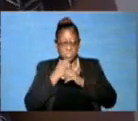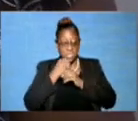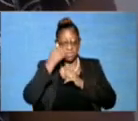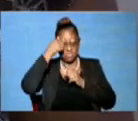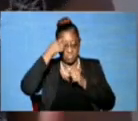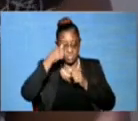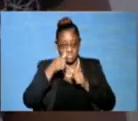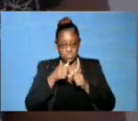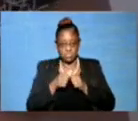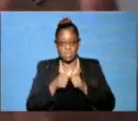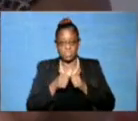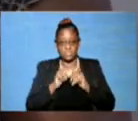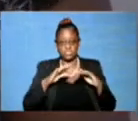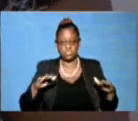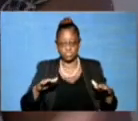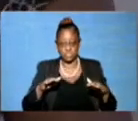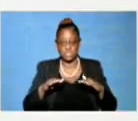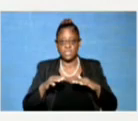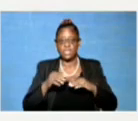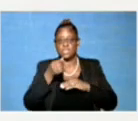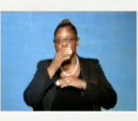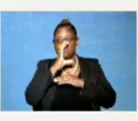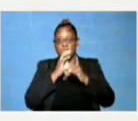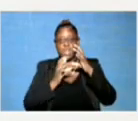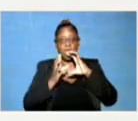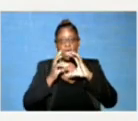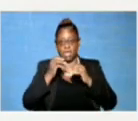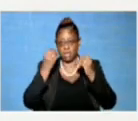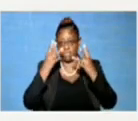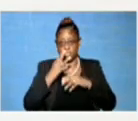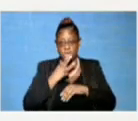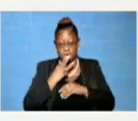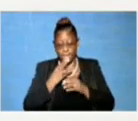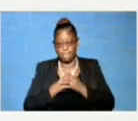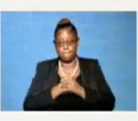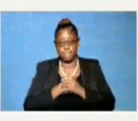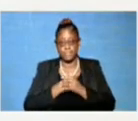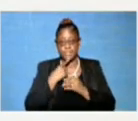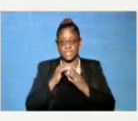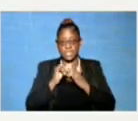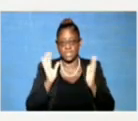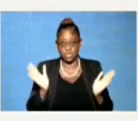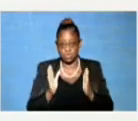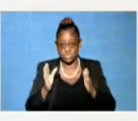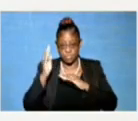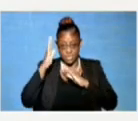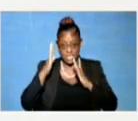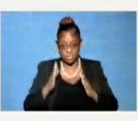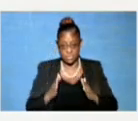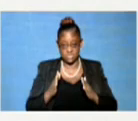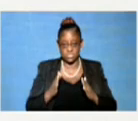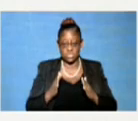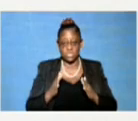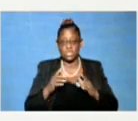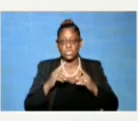mindful of that and to make sure you're keeping hydrated. With all of this in mind, Dr. Pinder is strongly encouraging Bahamians everywhere to take full advantage of